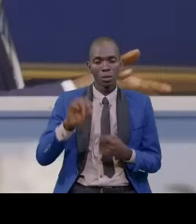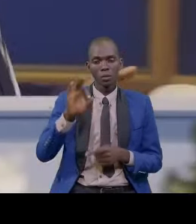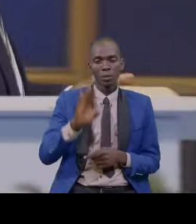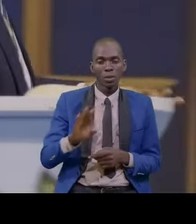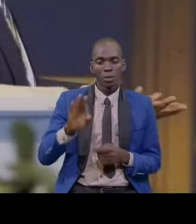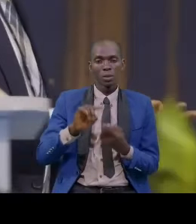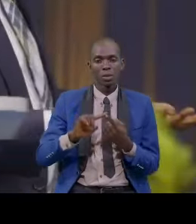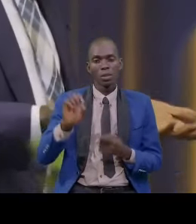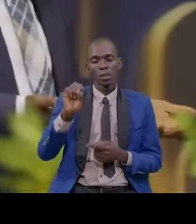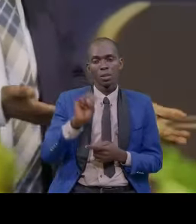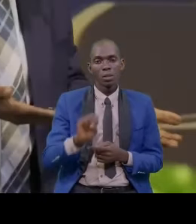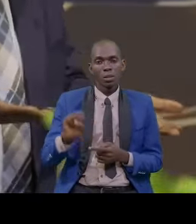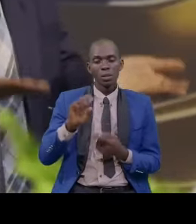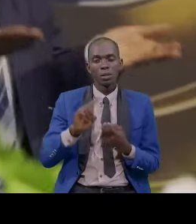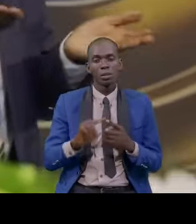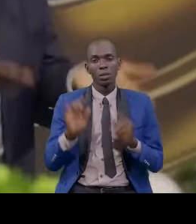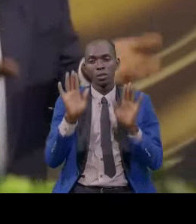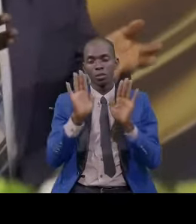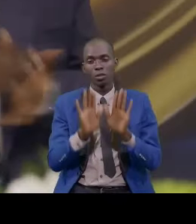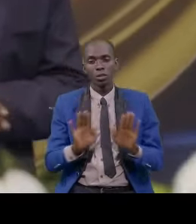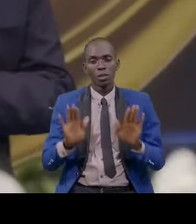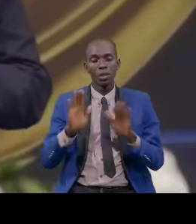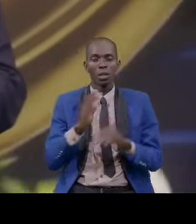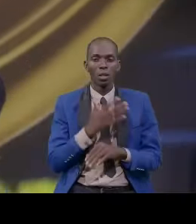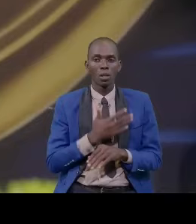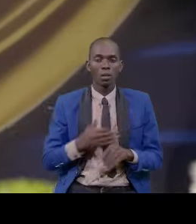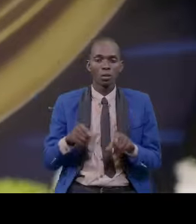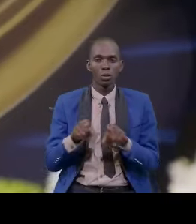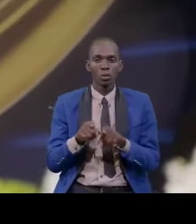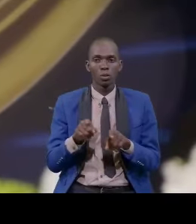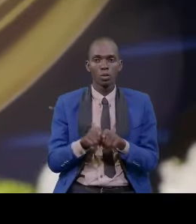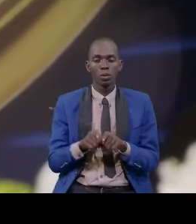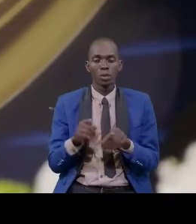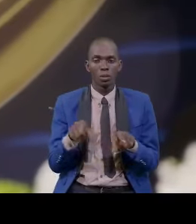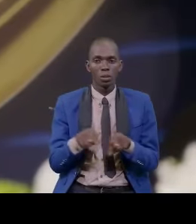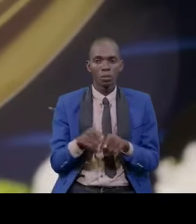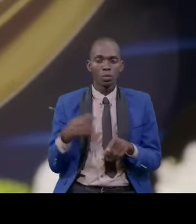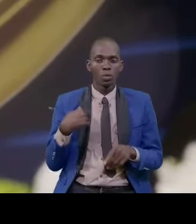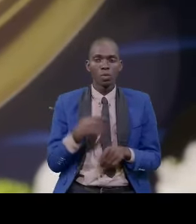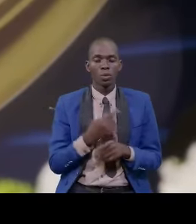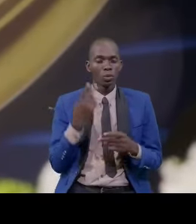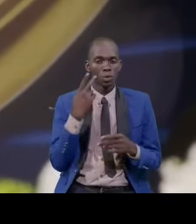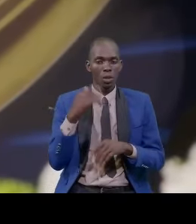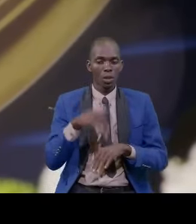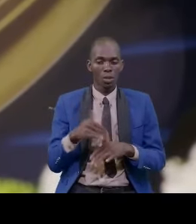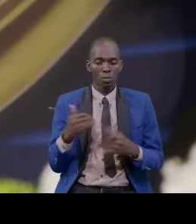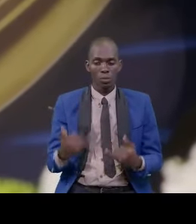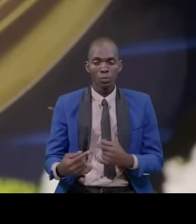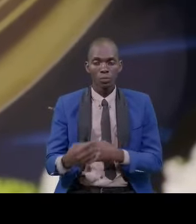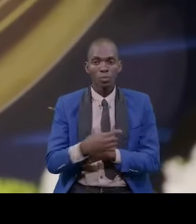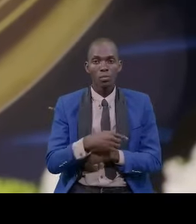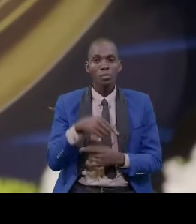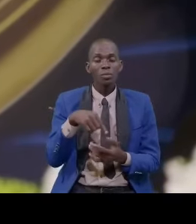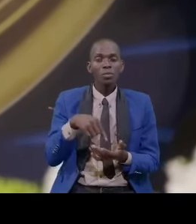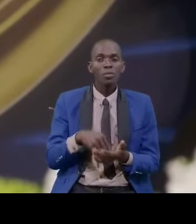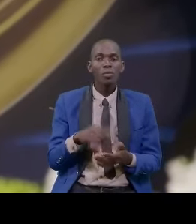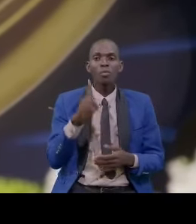Saturday, Sunday, and also as we're looking at this today, this one is not